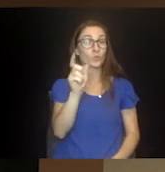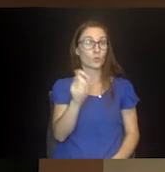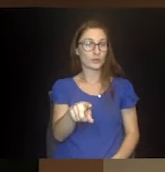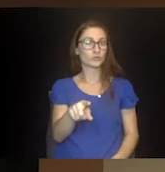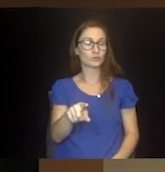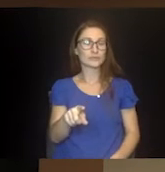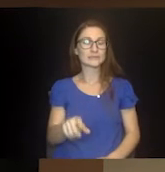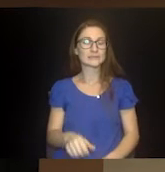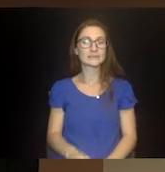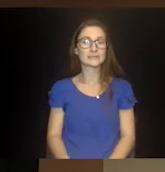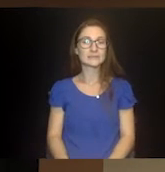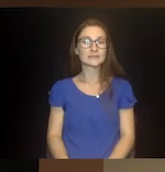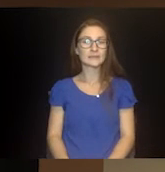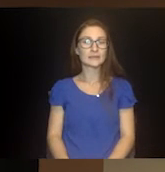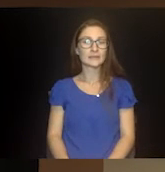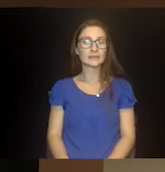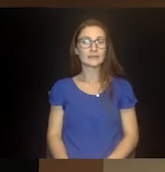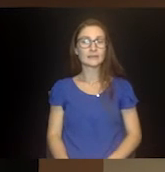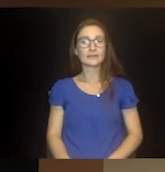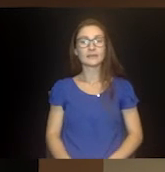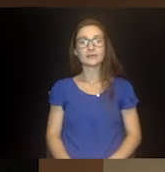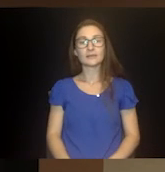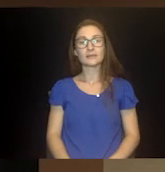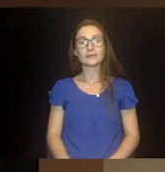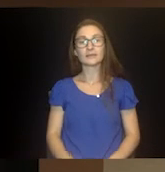few questions.